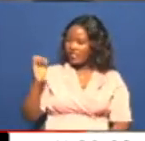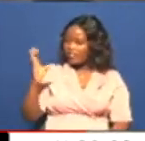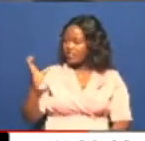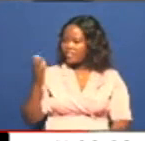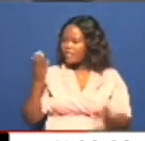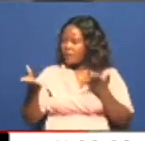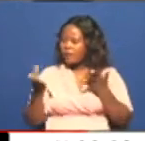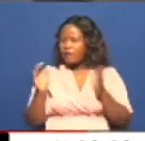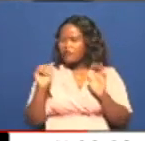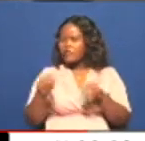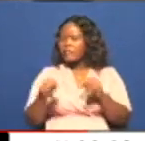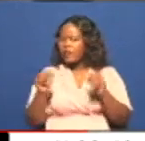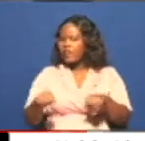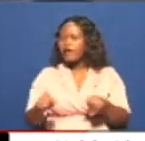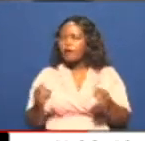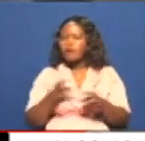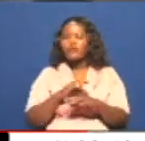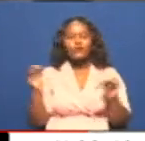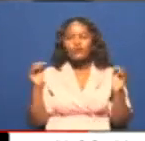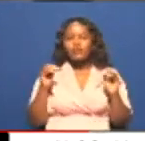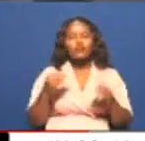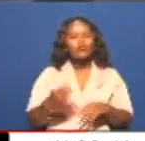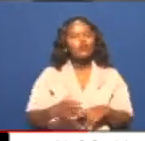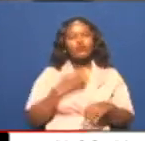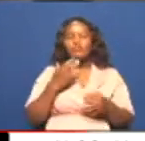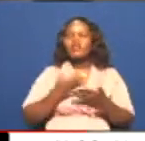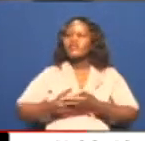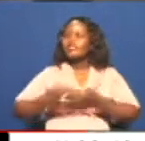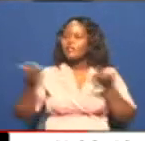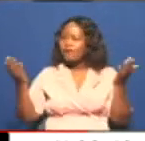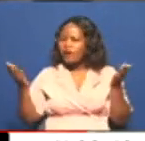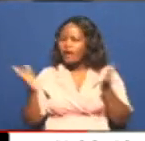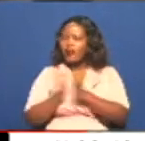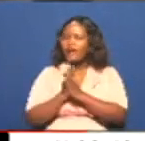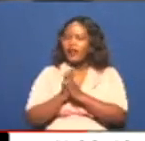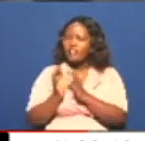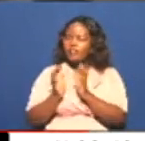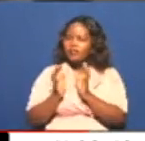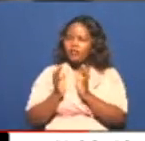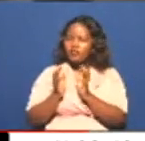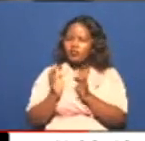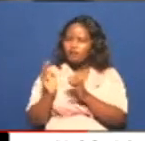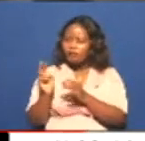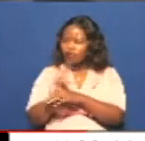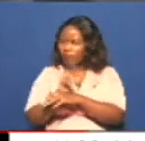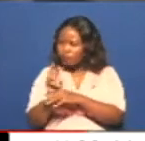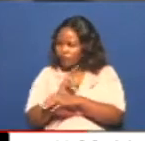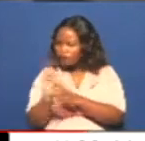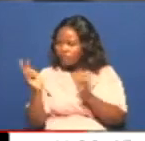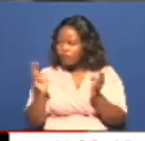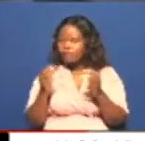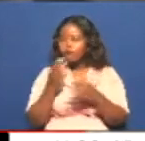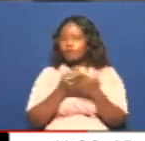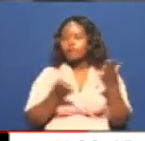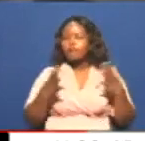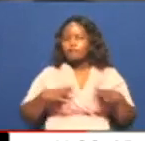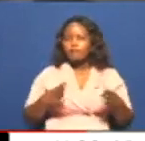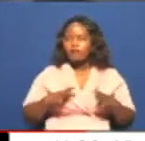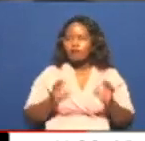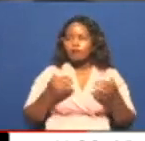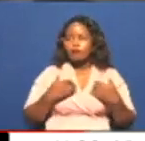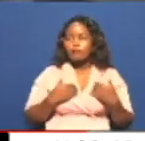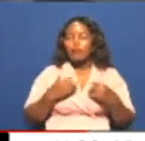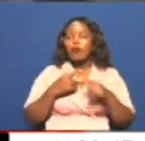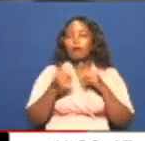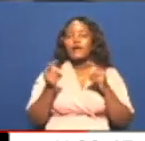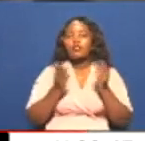to go everywhere and monitor every speeches that people make. Mm. But through some of these media platforms,